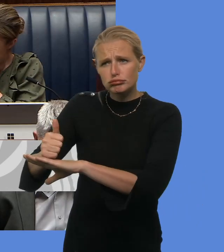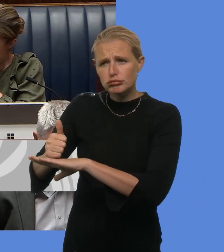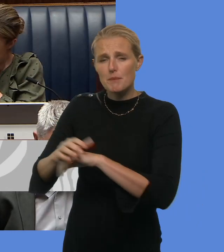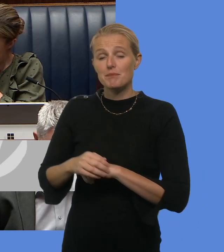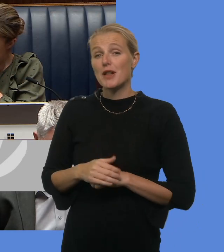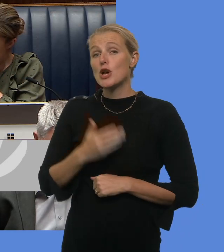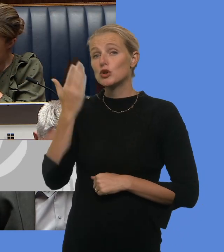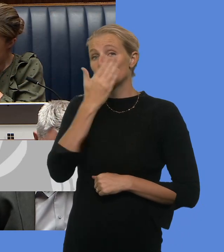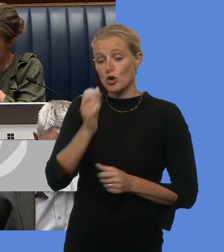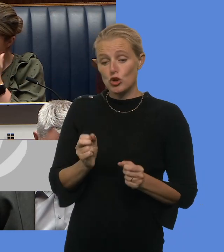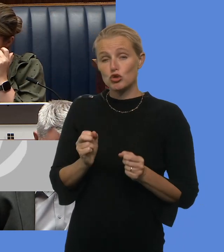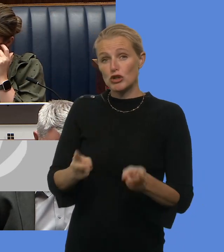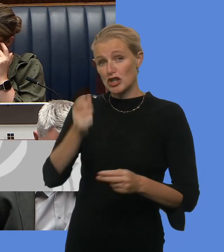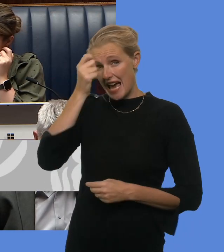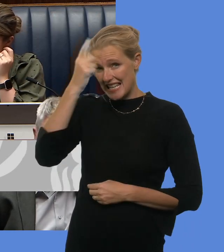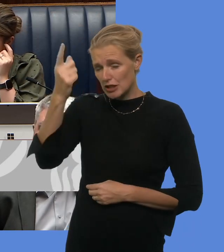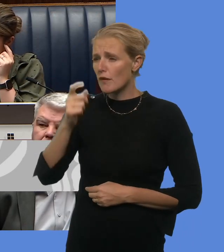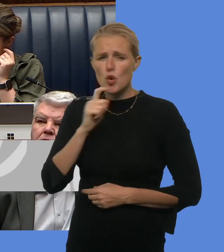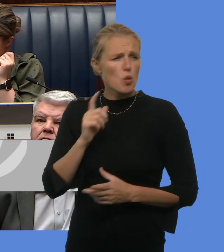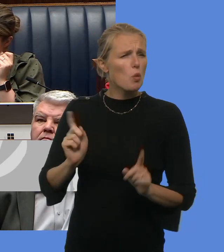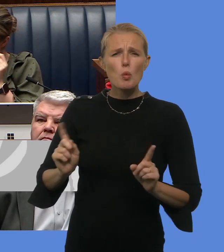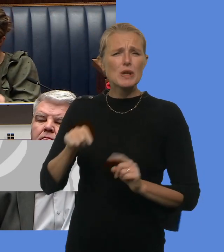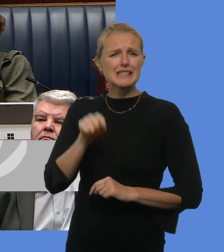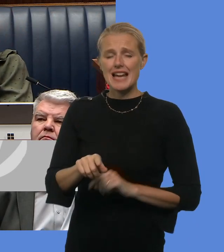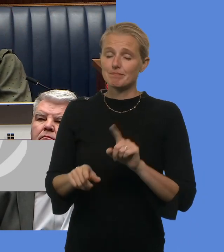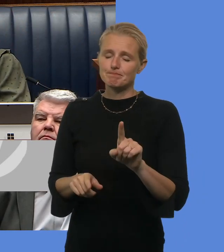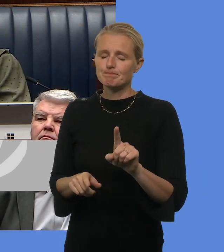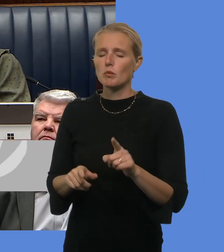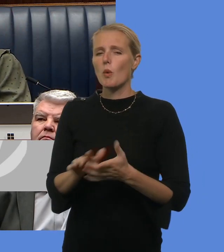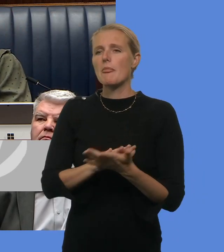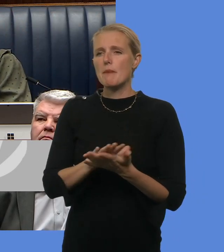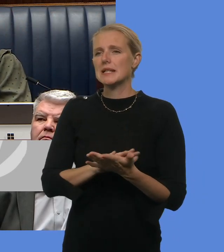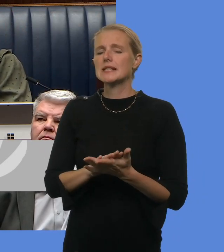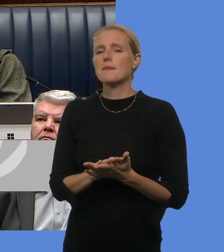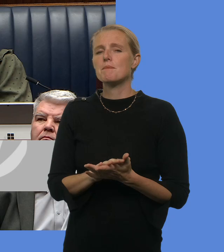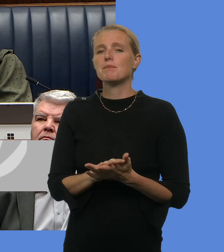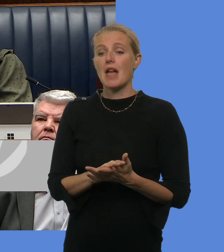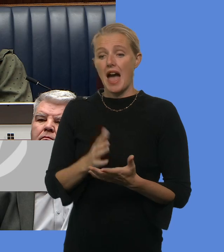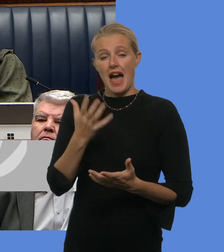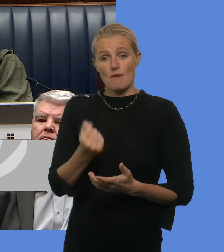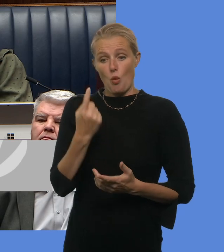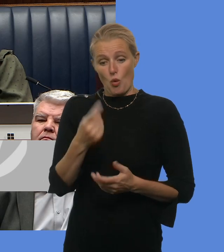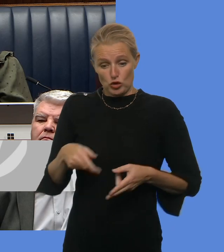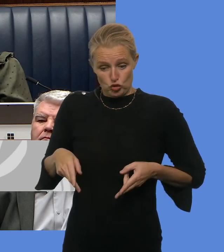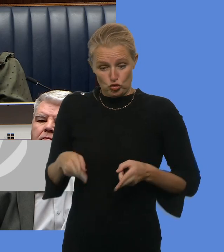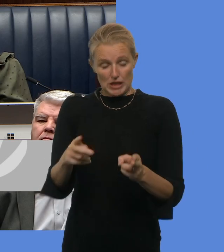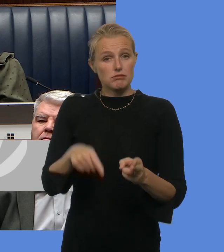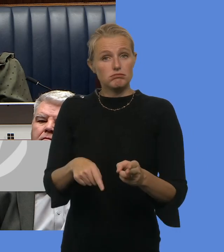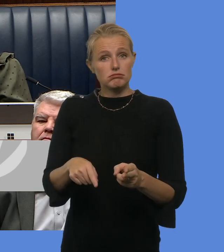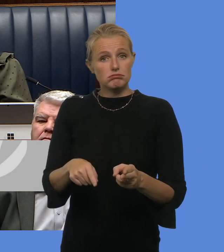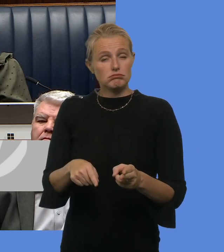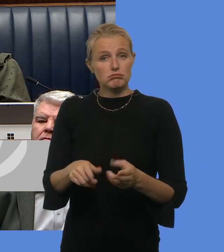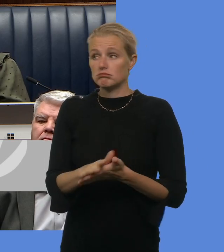Streets Initiative, for members who are maybe not familiar with the scheme, would mean that a designated street would be closed off to